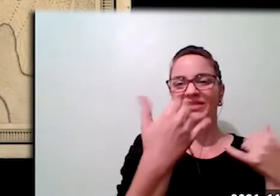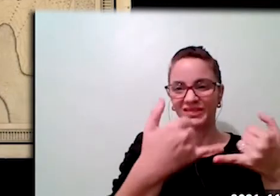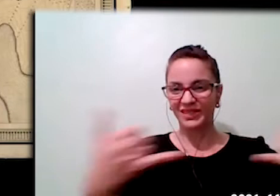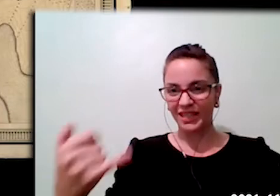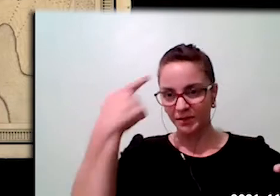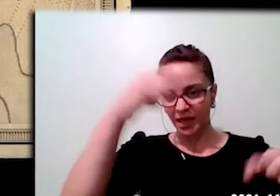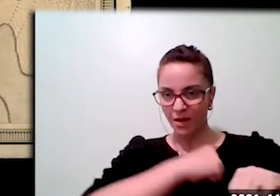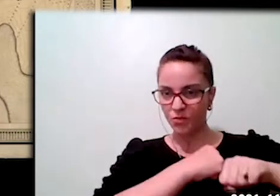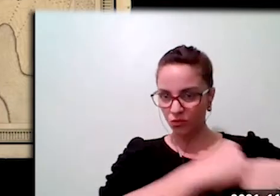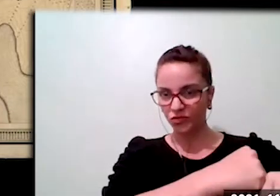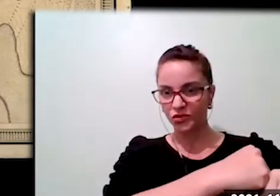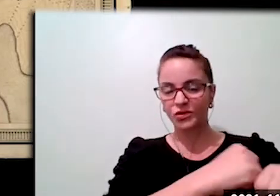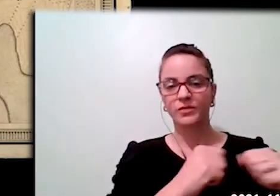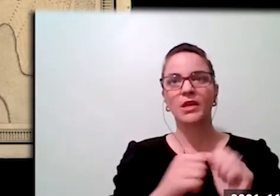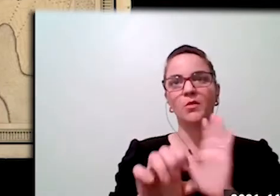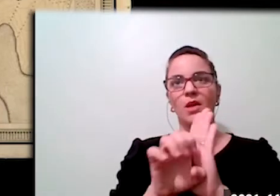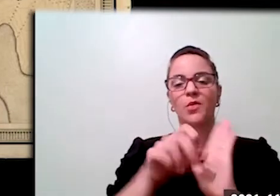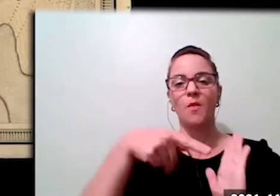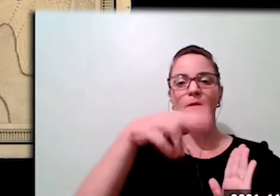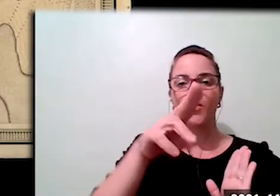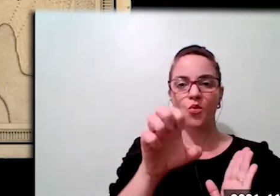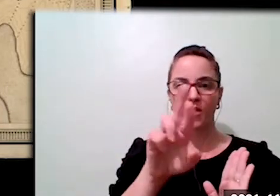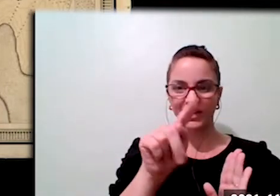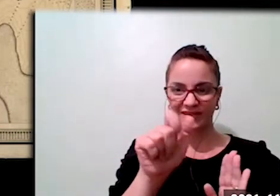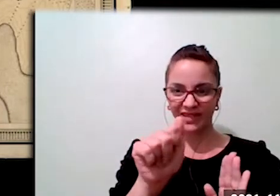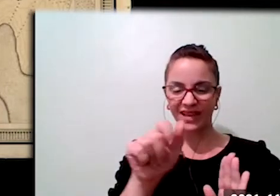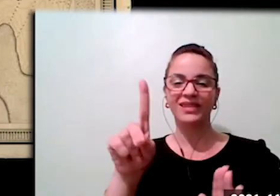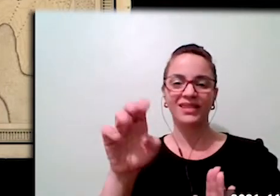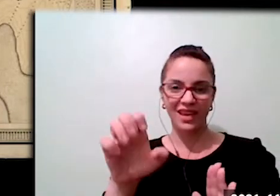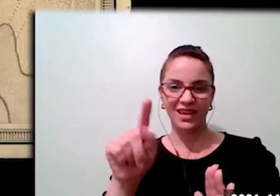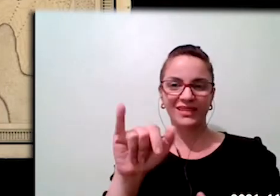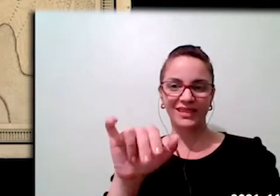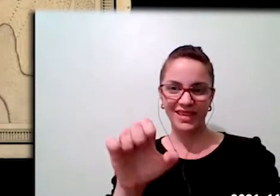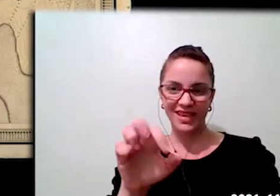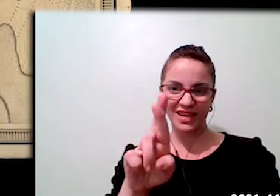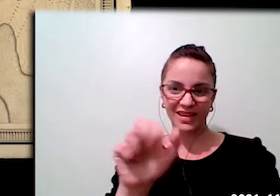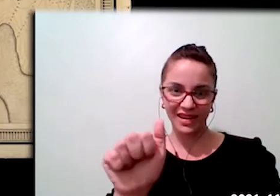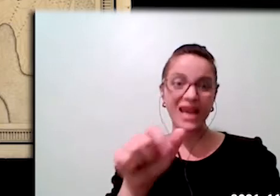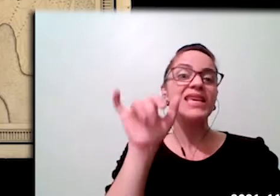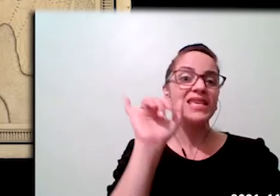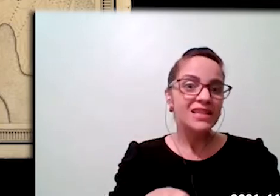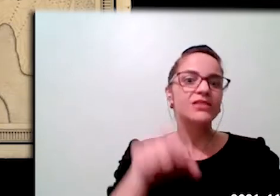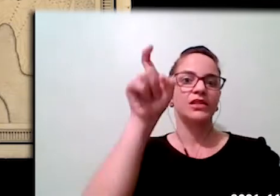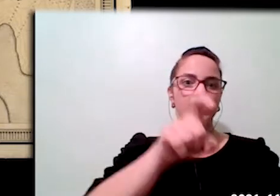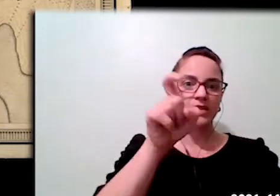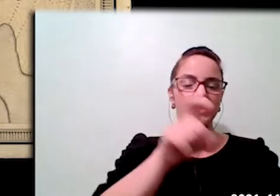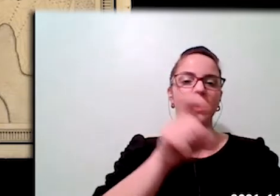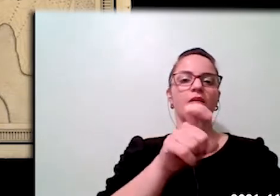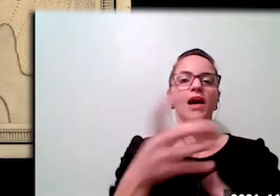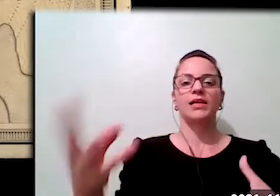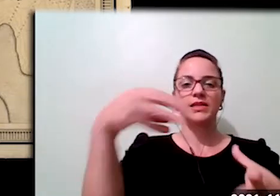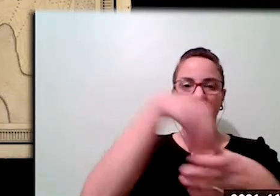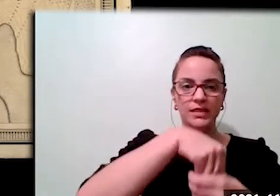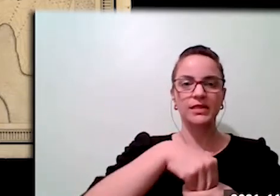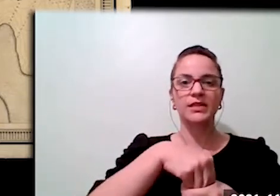were in what we call Puerta de Tierra. And she mentioned those have to be included in a UNESCO nomination. You cannot just